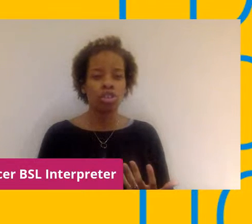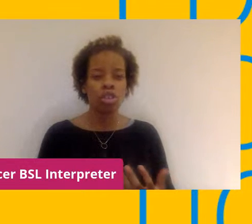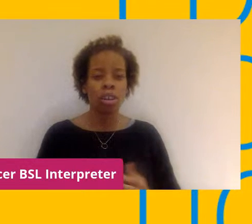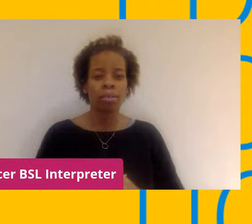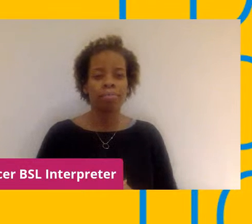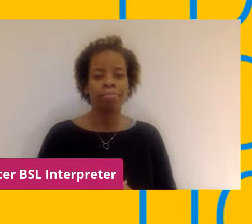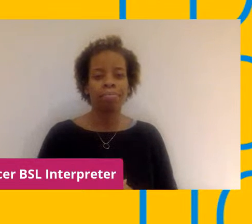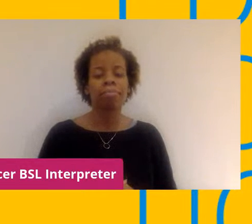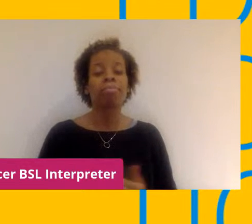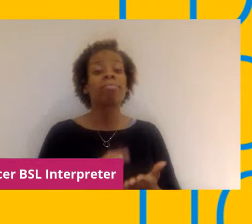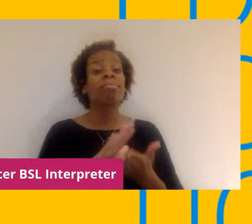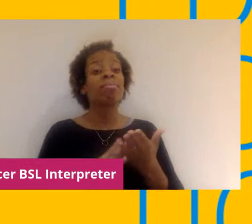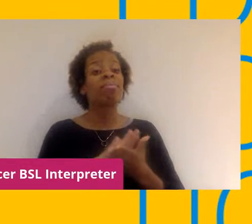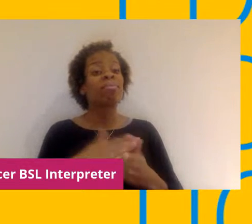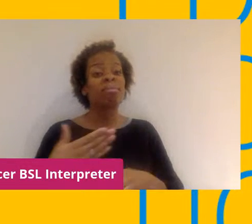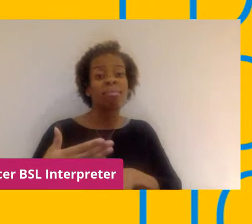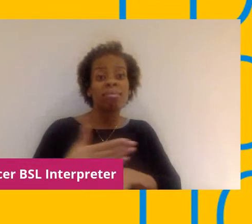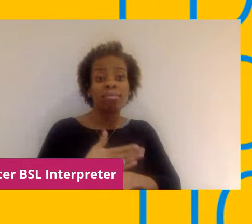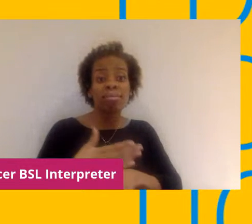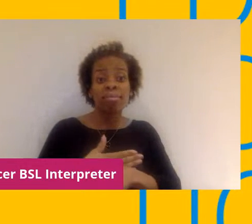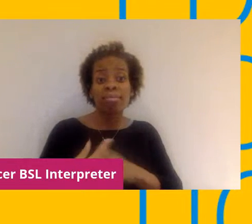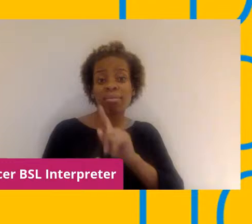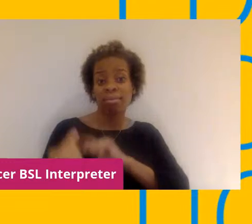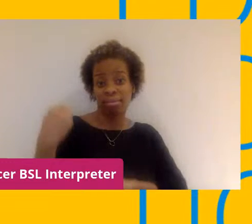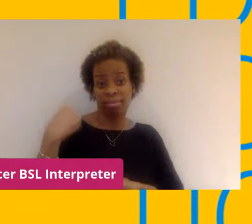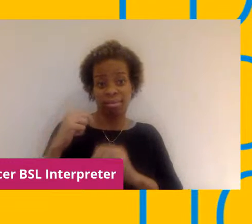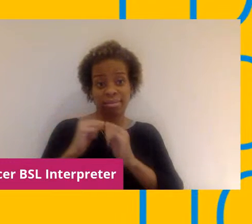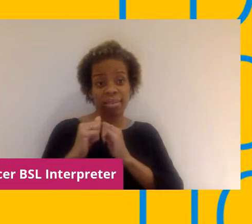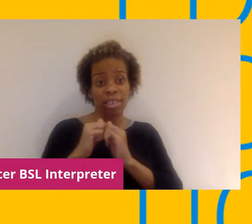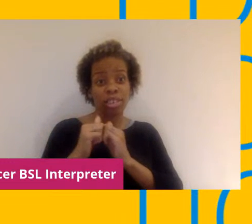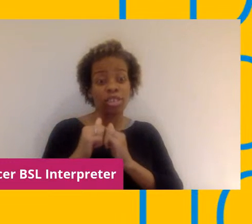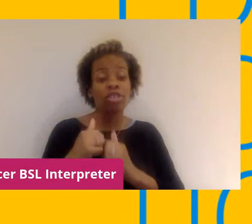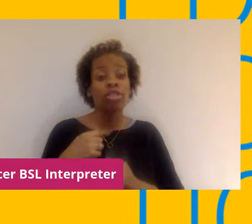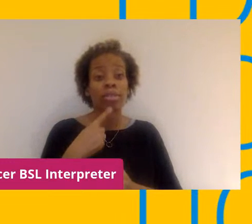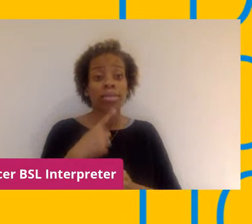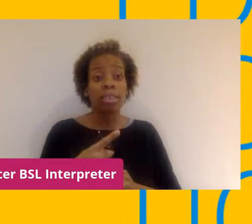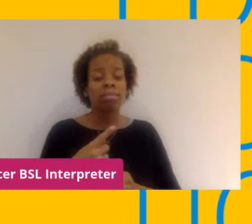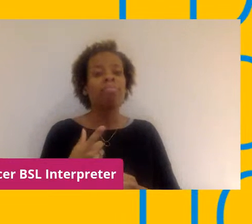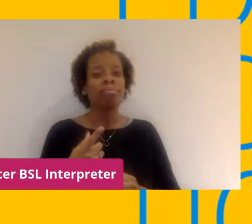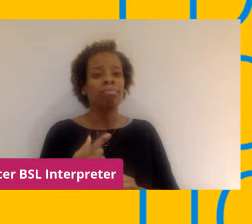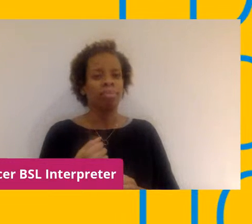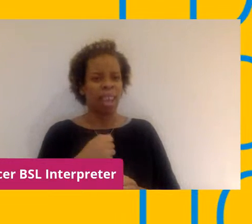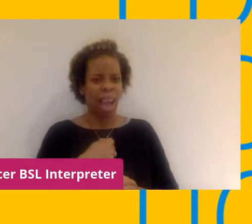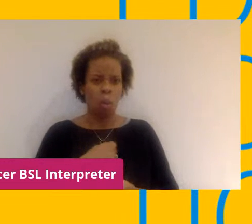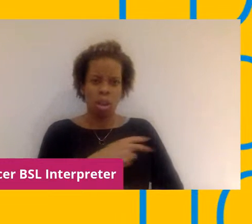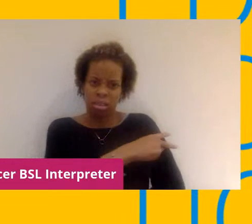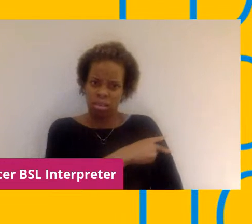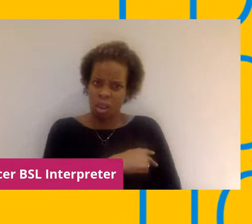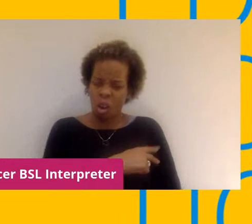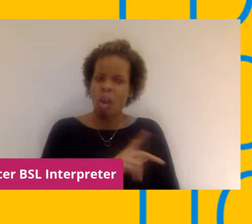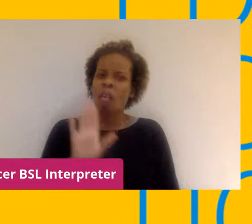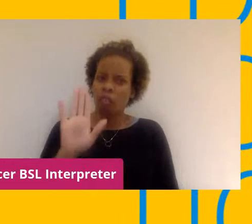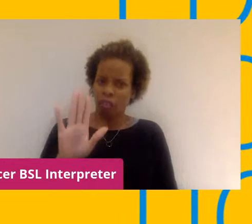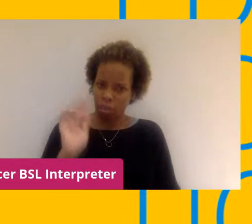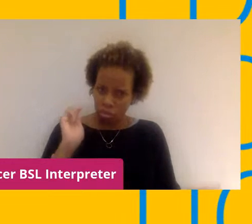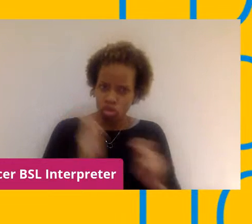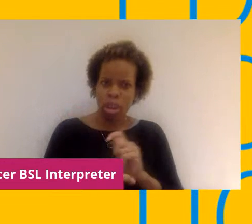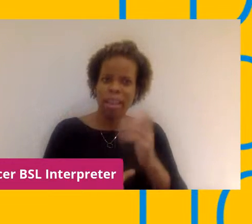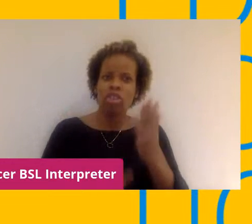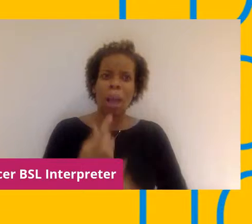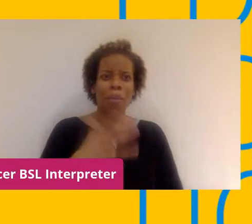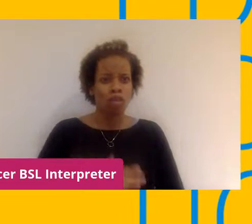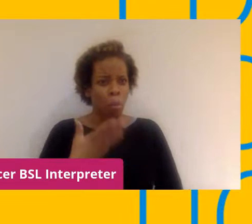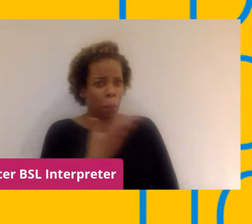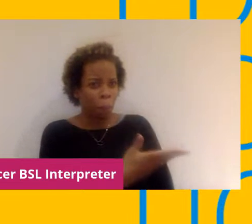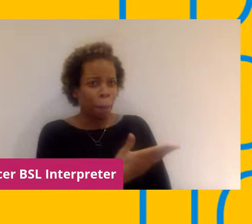the crisis to indicate that professional services staff are making a difference, and we can do things that are